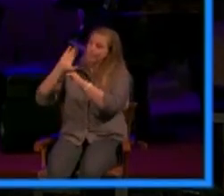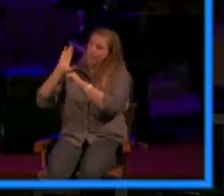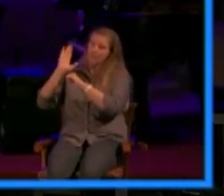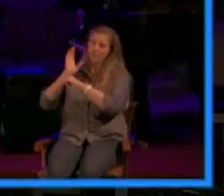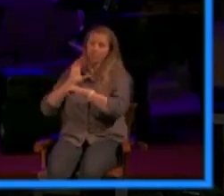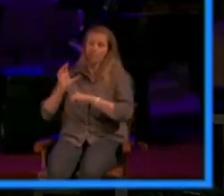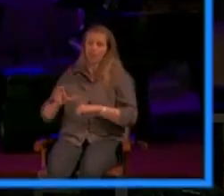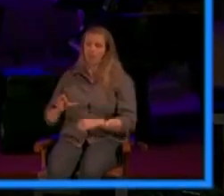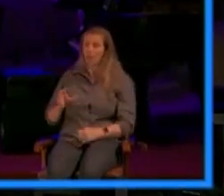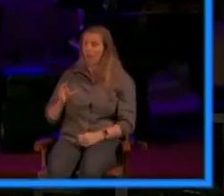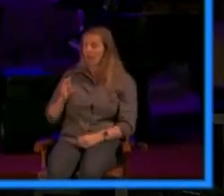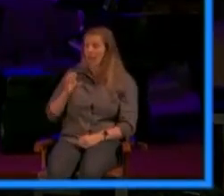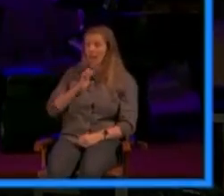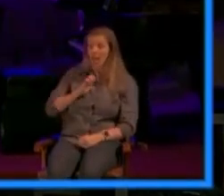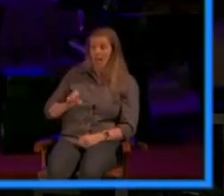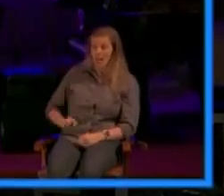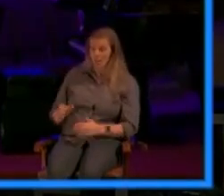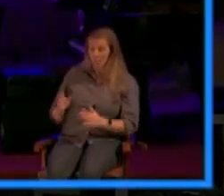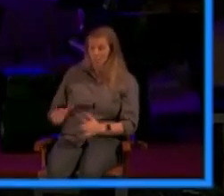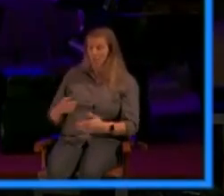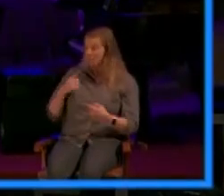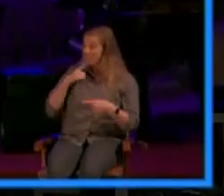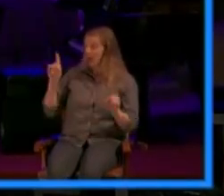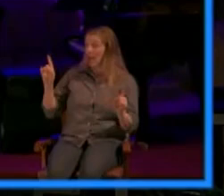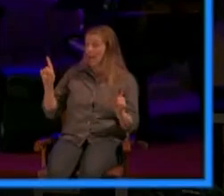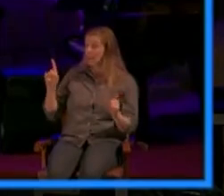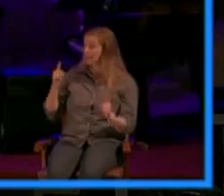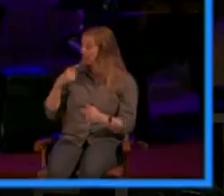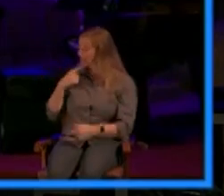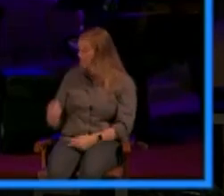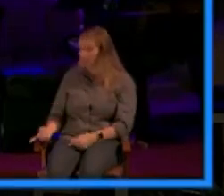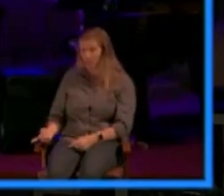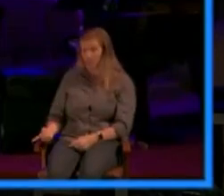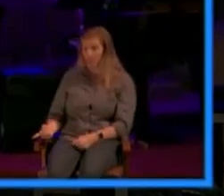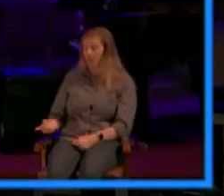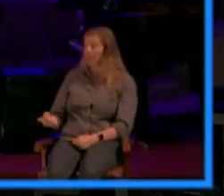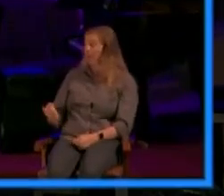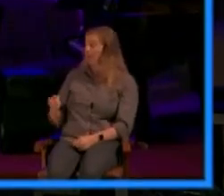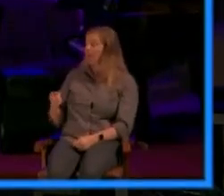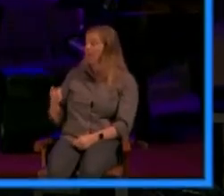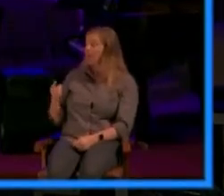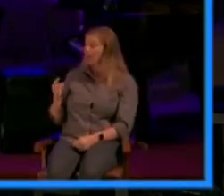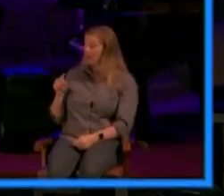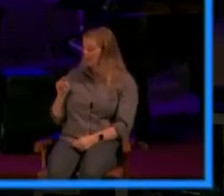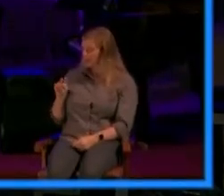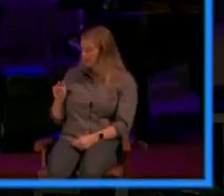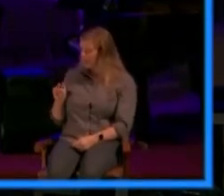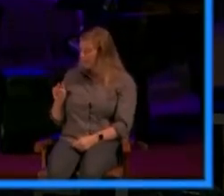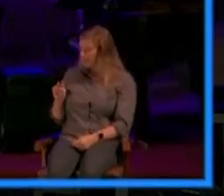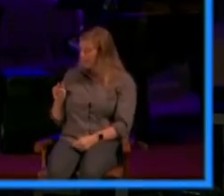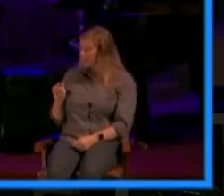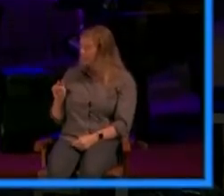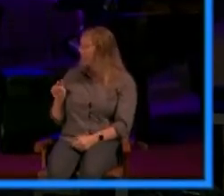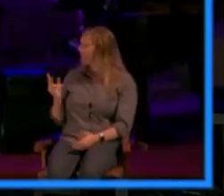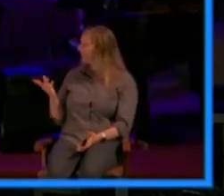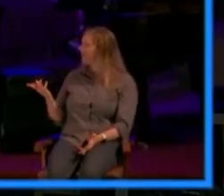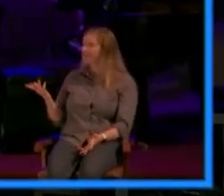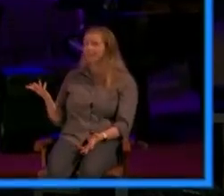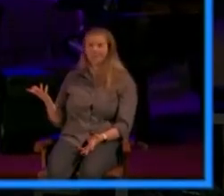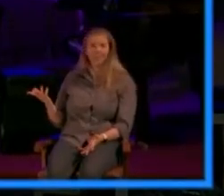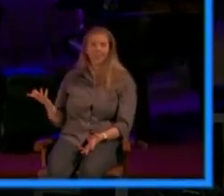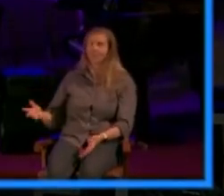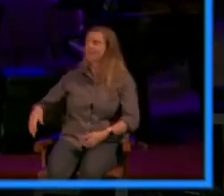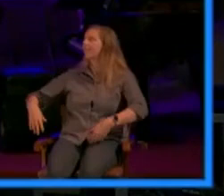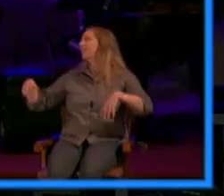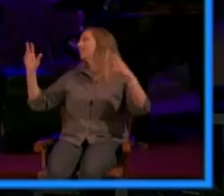finally said when Chrysostom had these replies? The emperor even looked at his attendants and threw up his arms. And